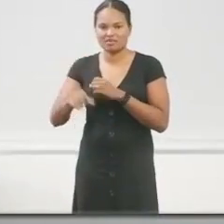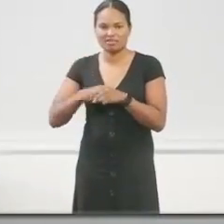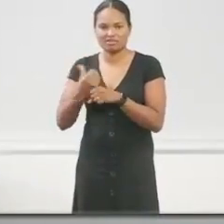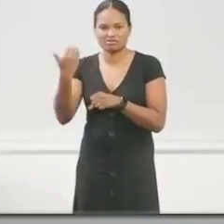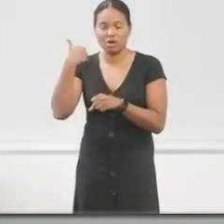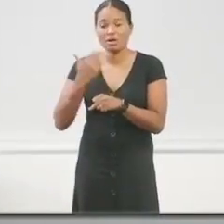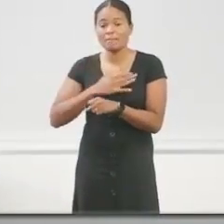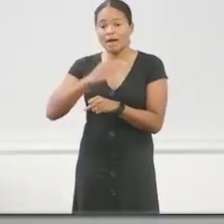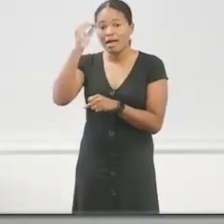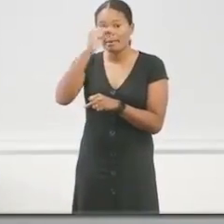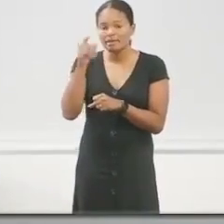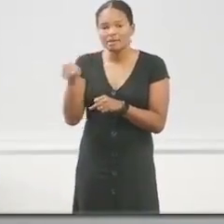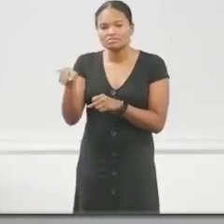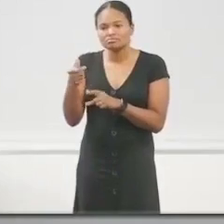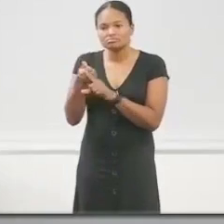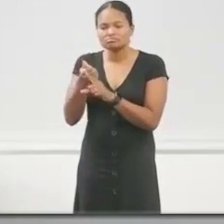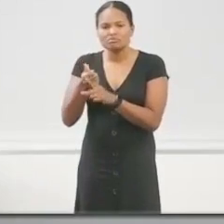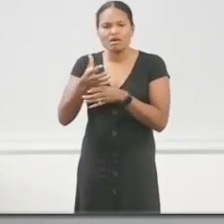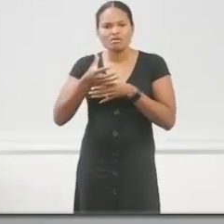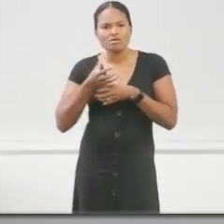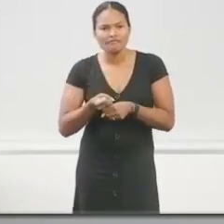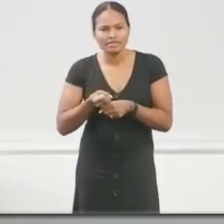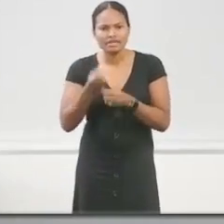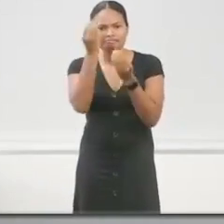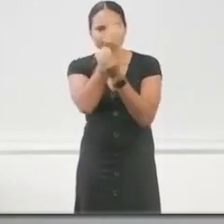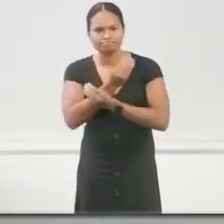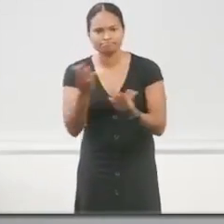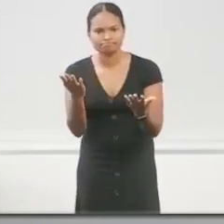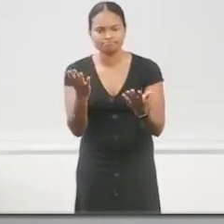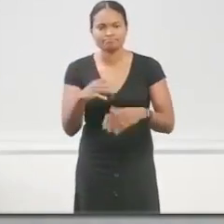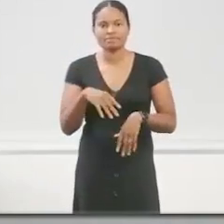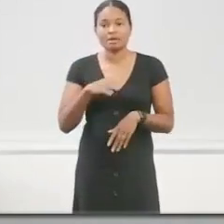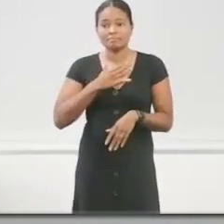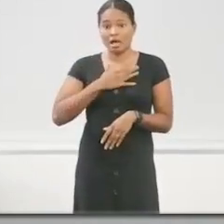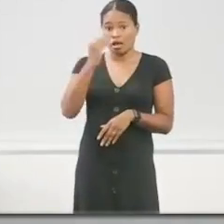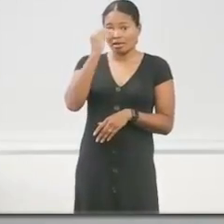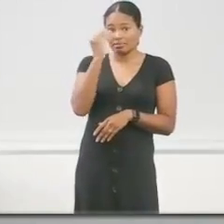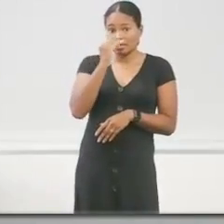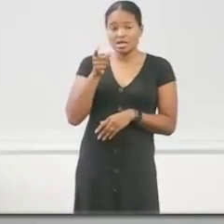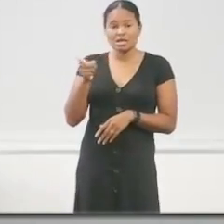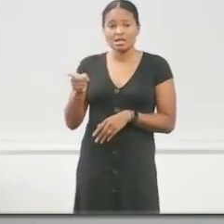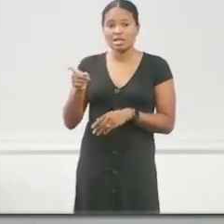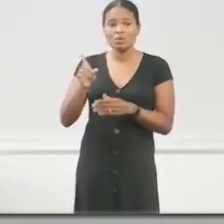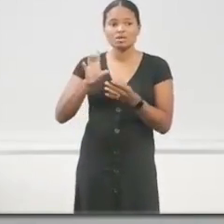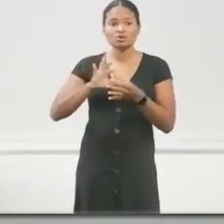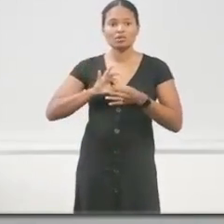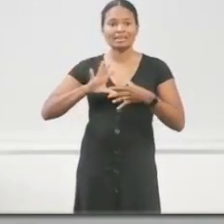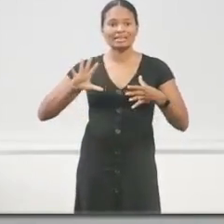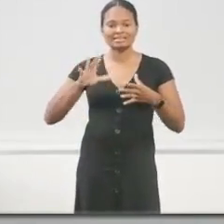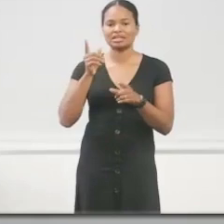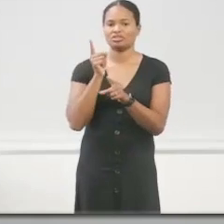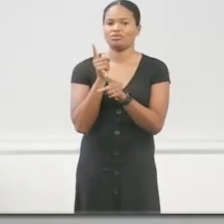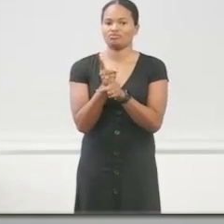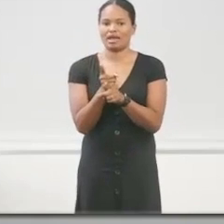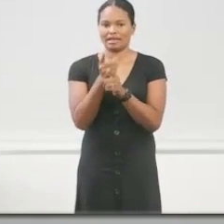a level of confidence and information where, in my opinion, he was releasing the right